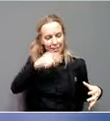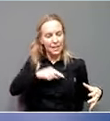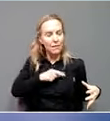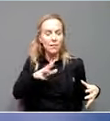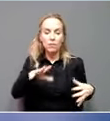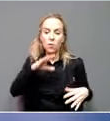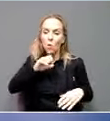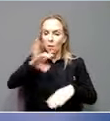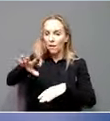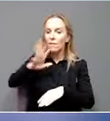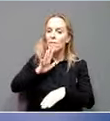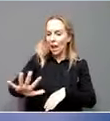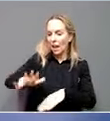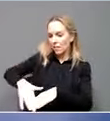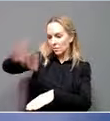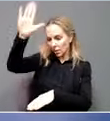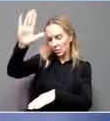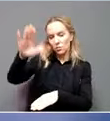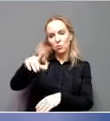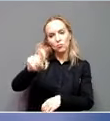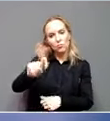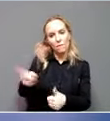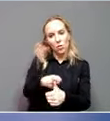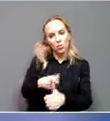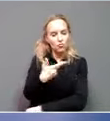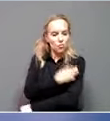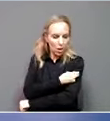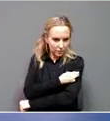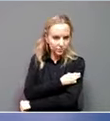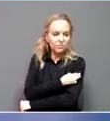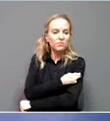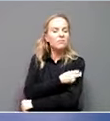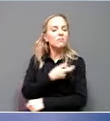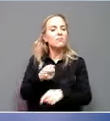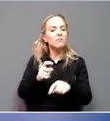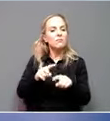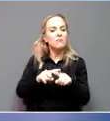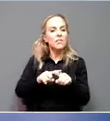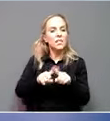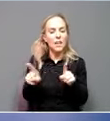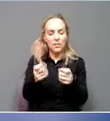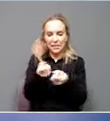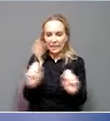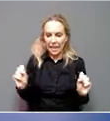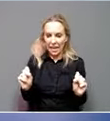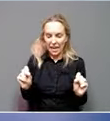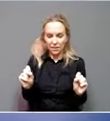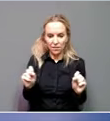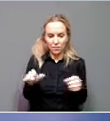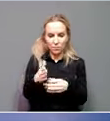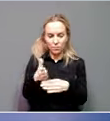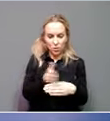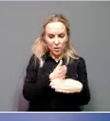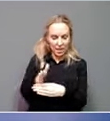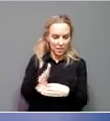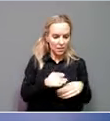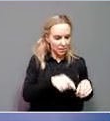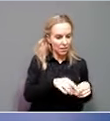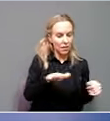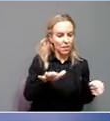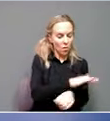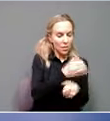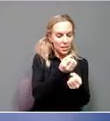At least get them their first shot. The difference in safety between an entirely vaccinated group